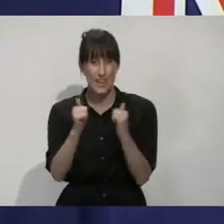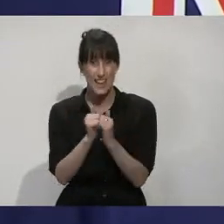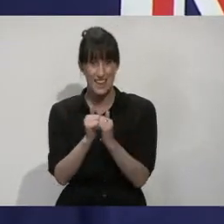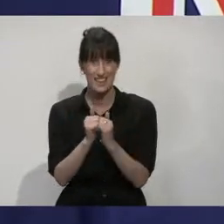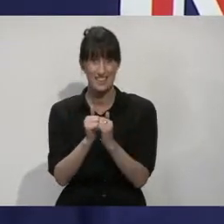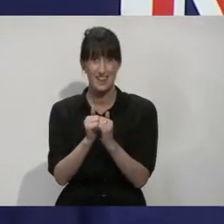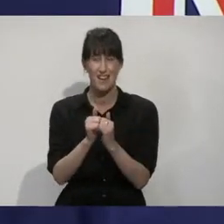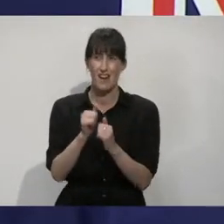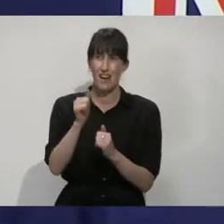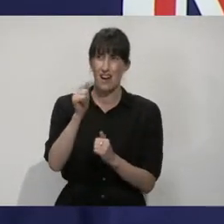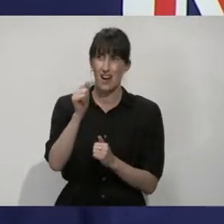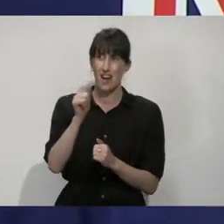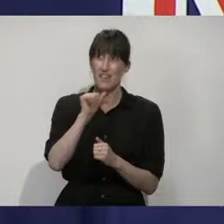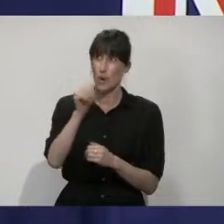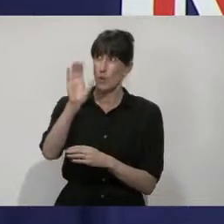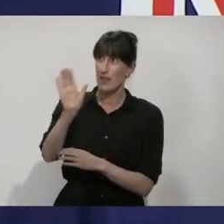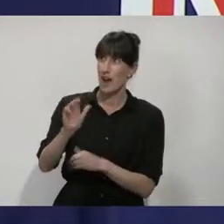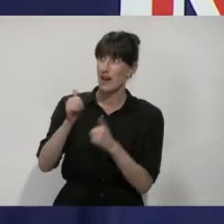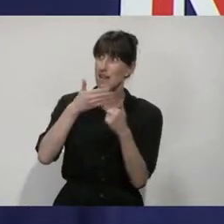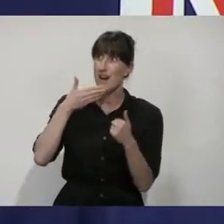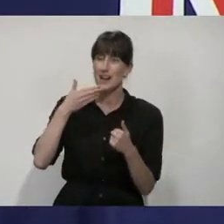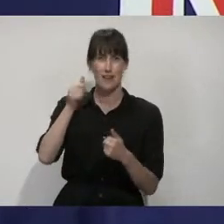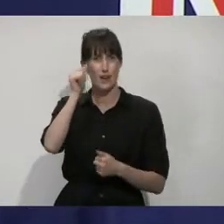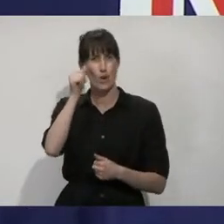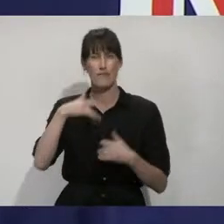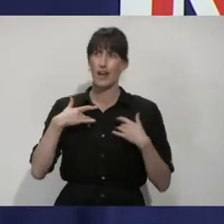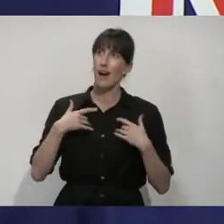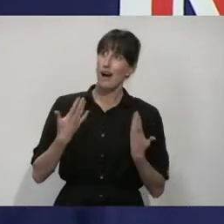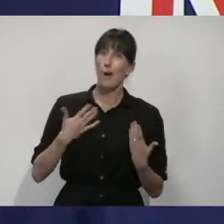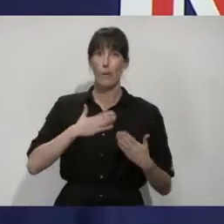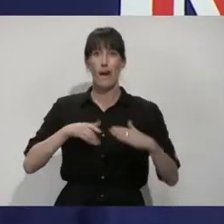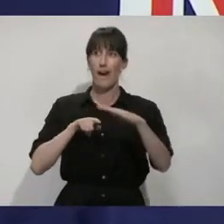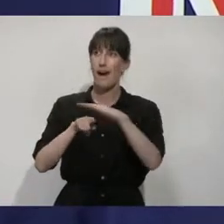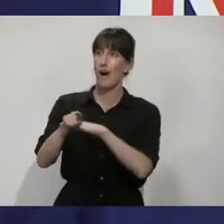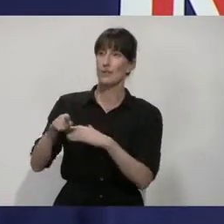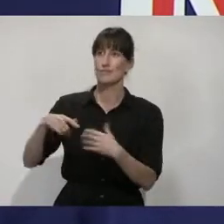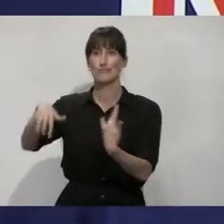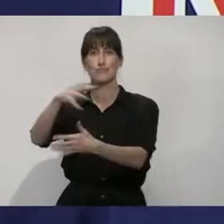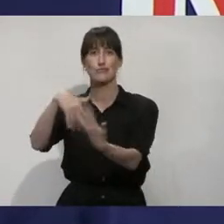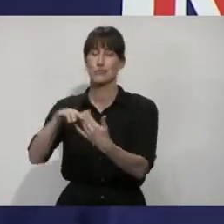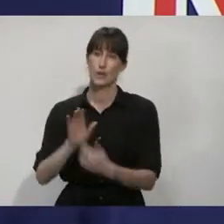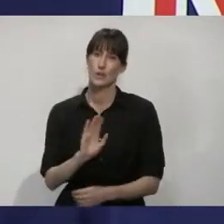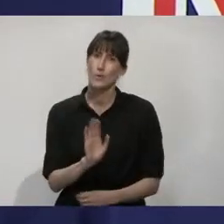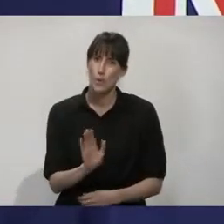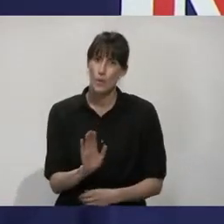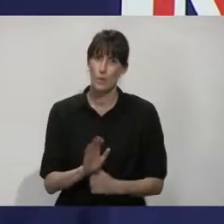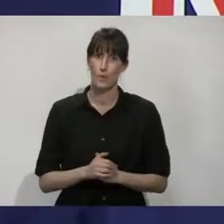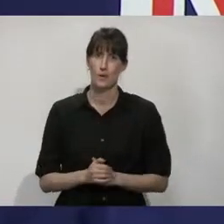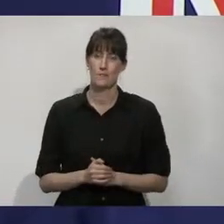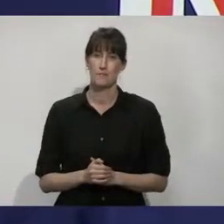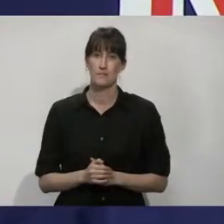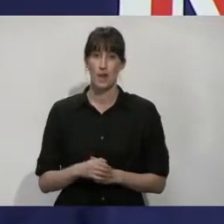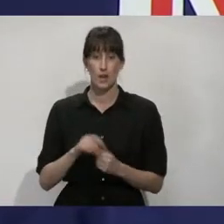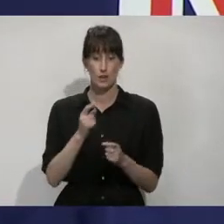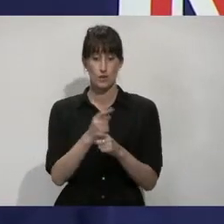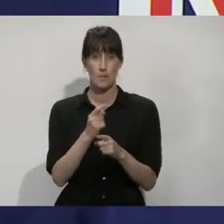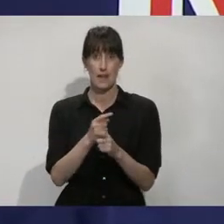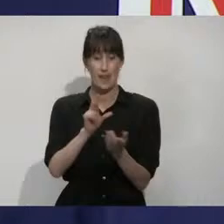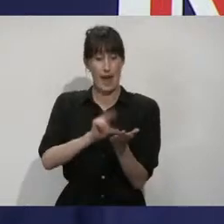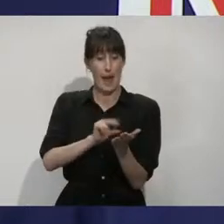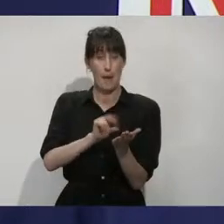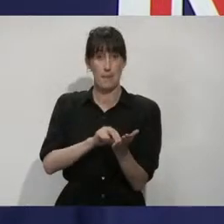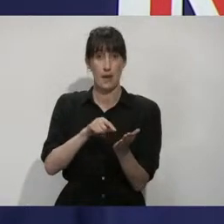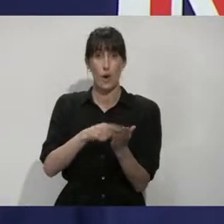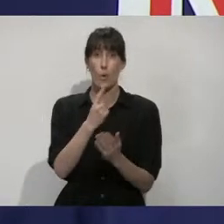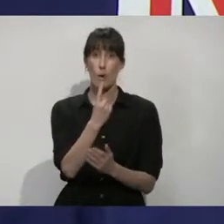when the weather is good. With regard to the COVID Tracer app, I can report that as of today, we have